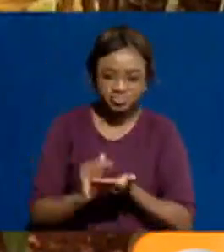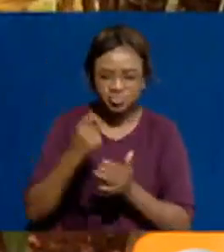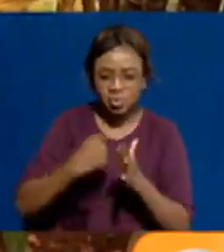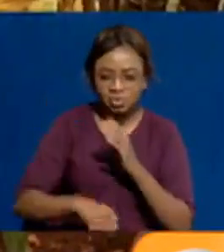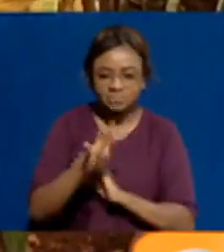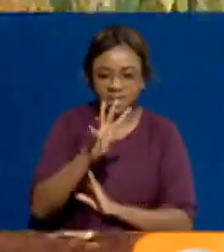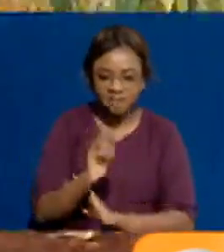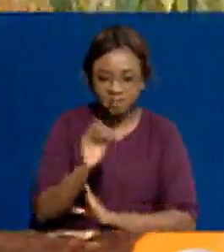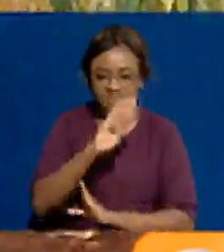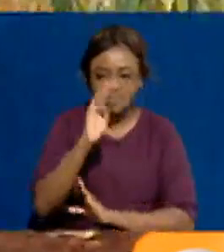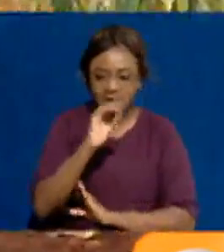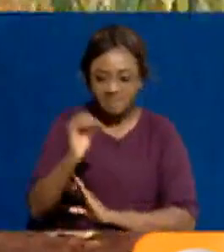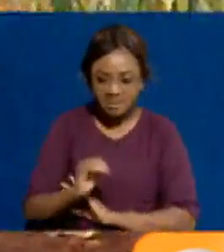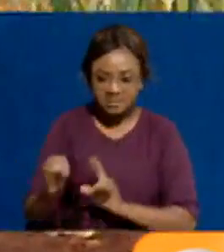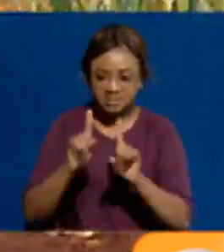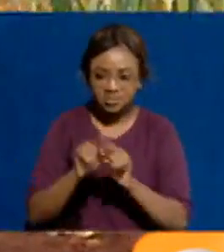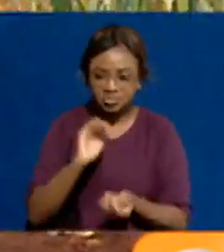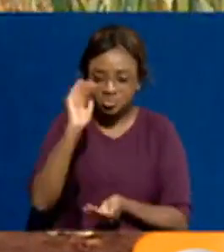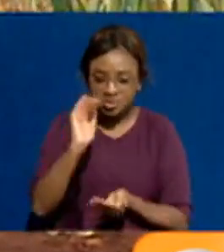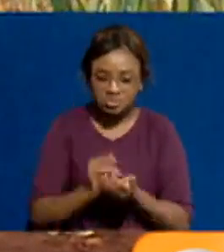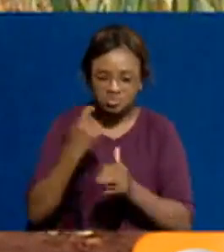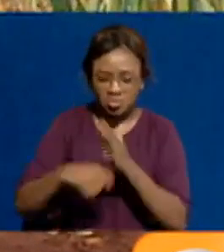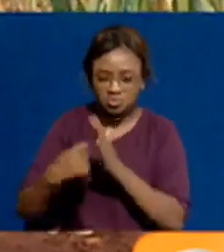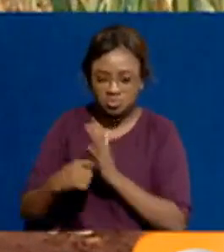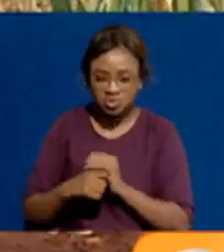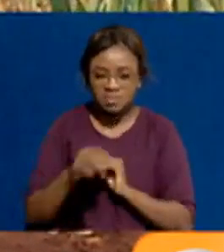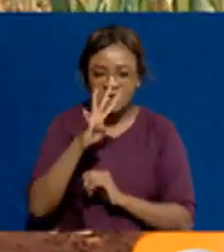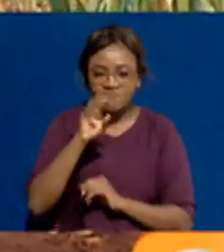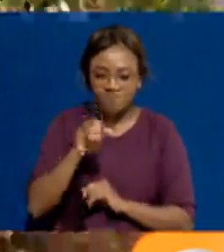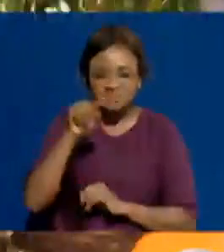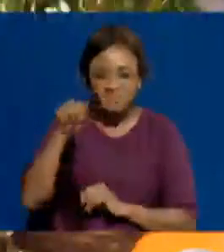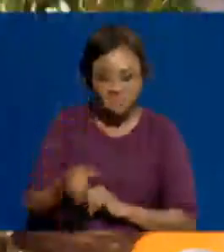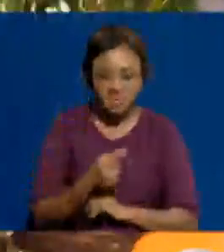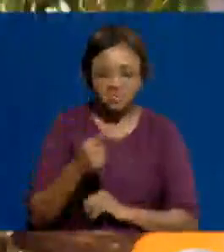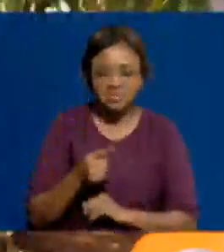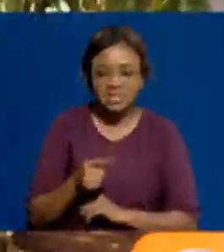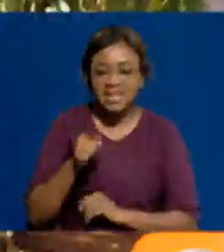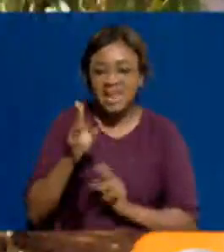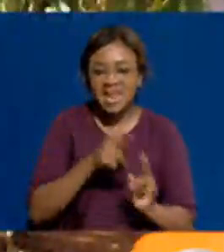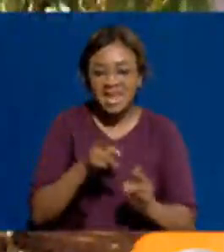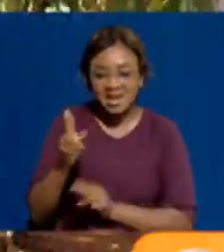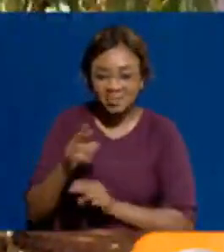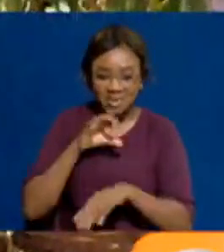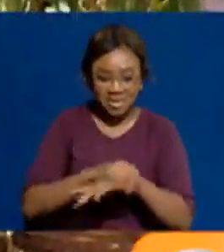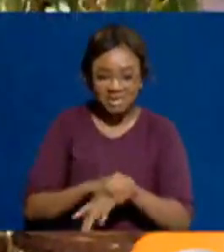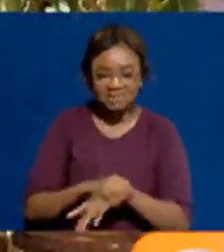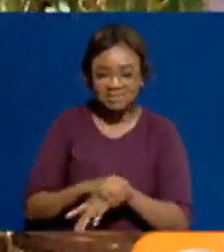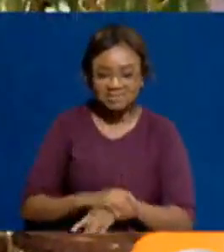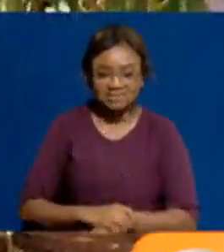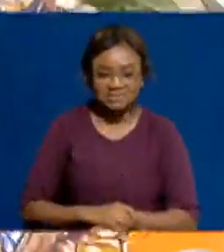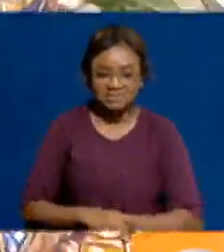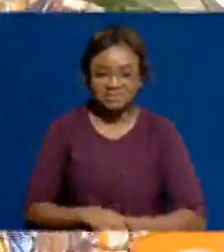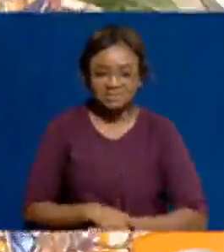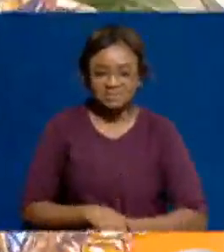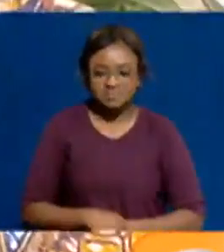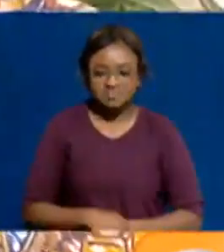40% and reduce cost of production for seed producers by 40,000 shillings, which they normally incur in detasseling.